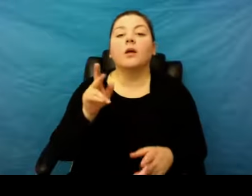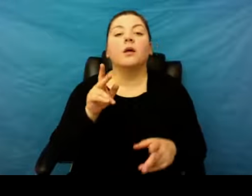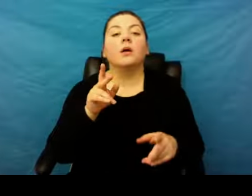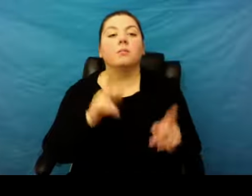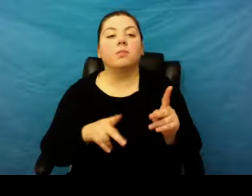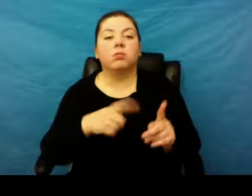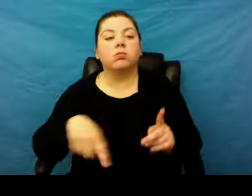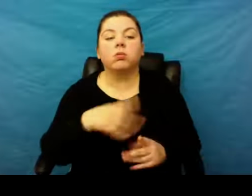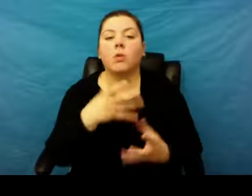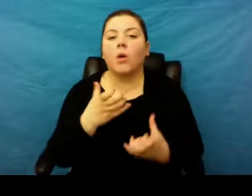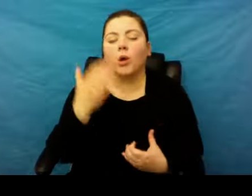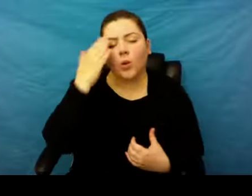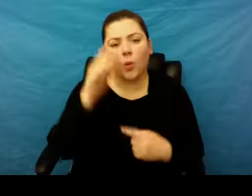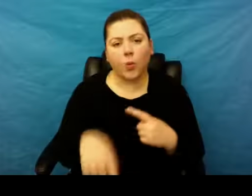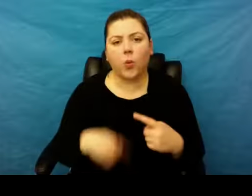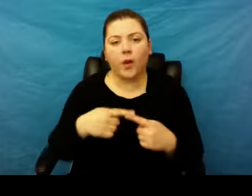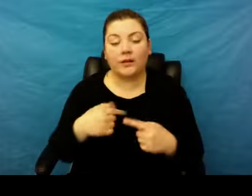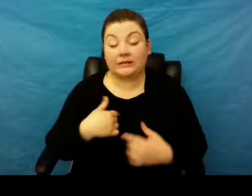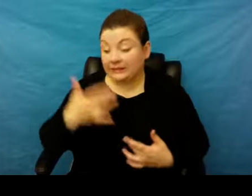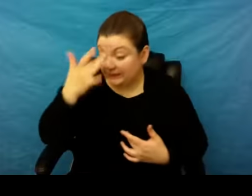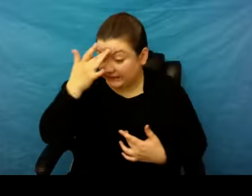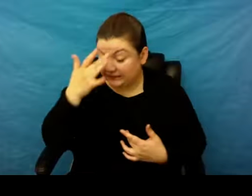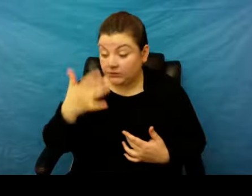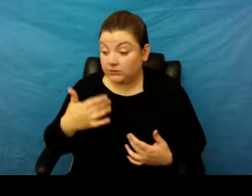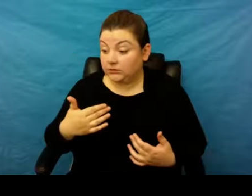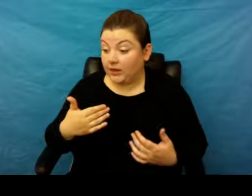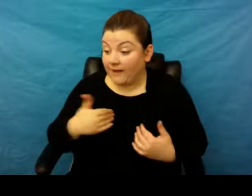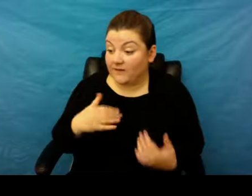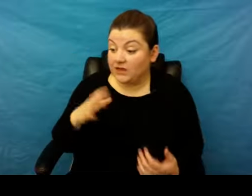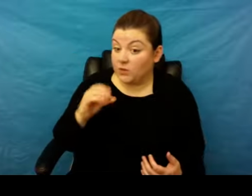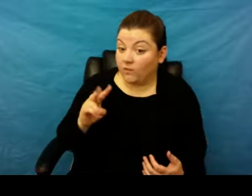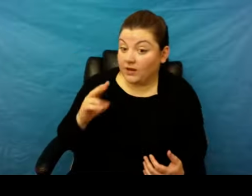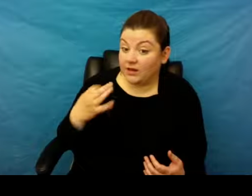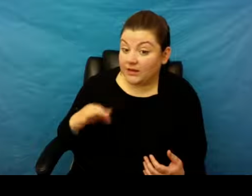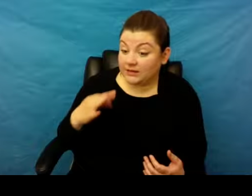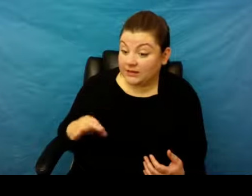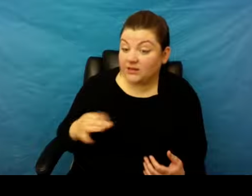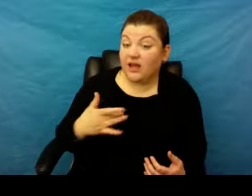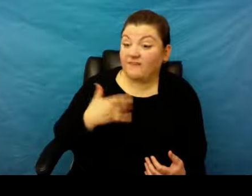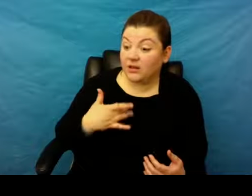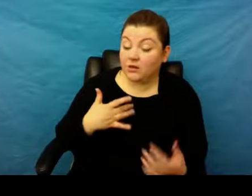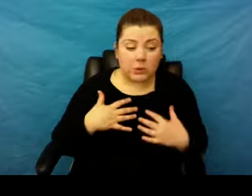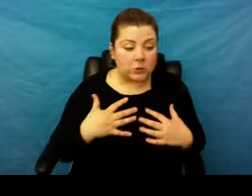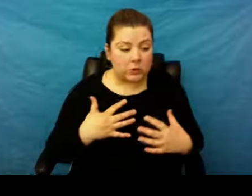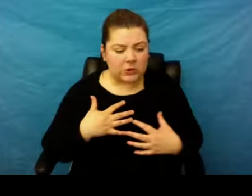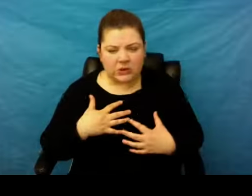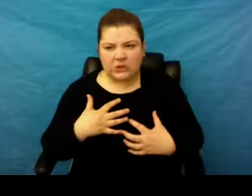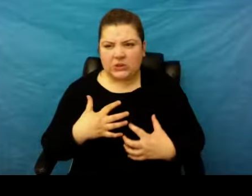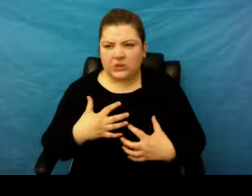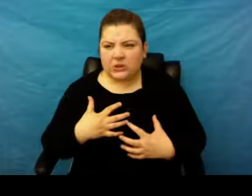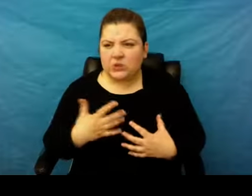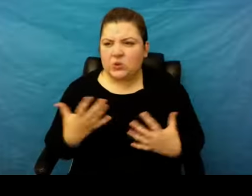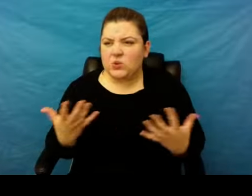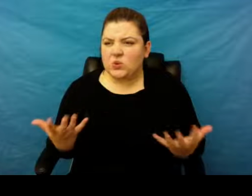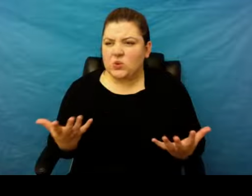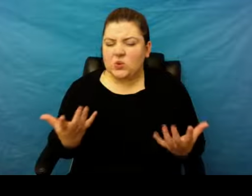that a lot of people are asking is, if I get COVID-19 and I feel short of breath, am I just going to go